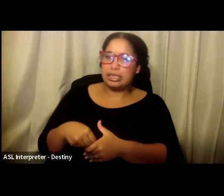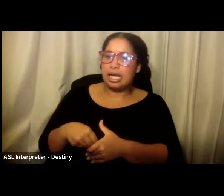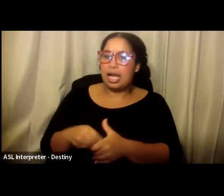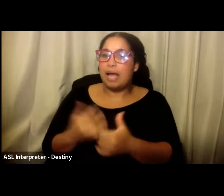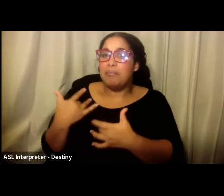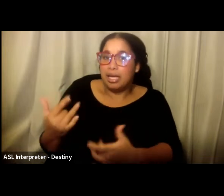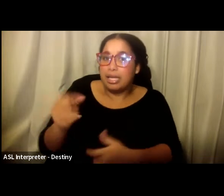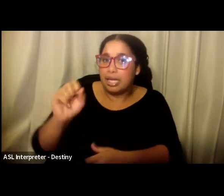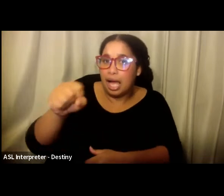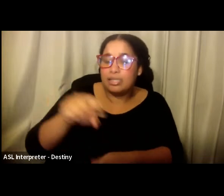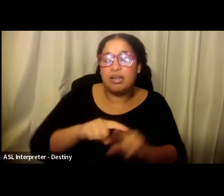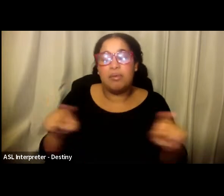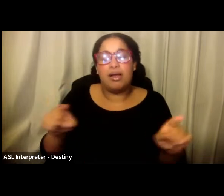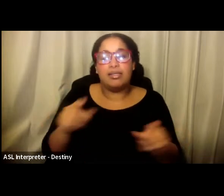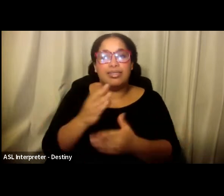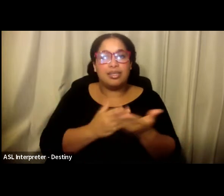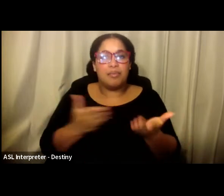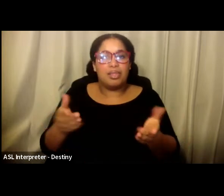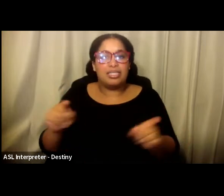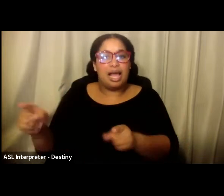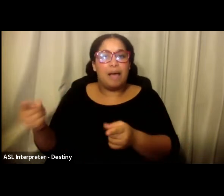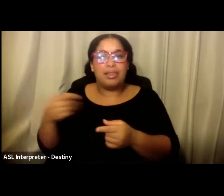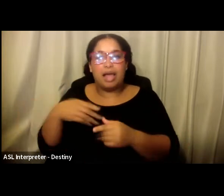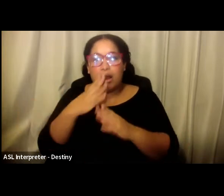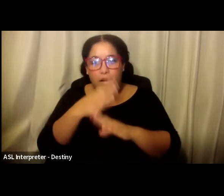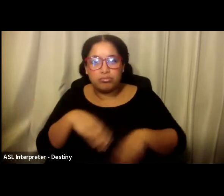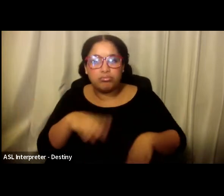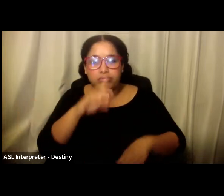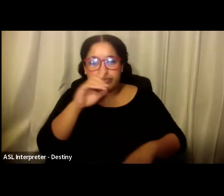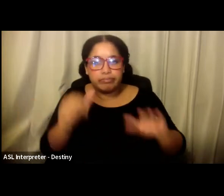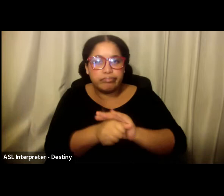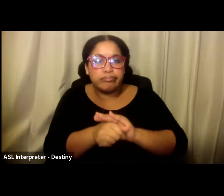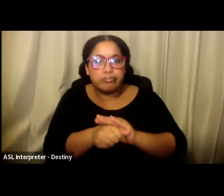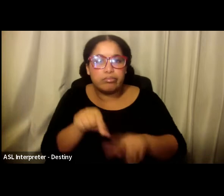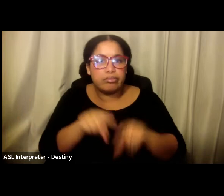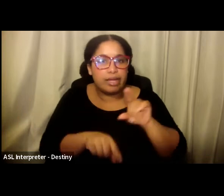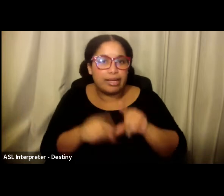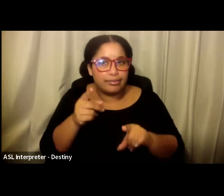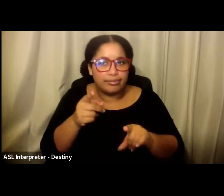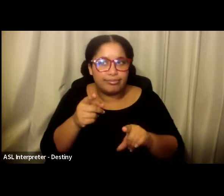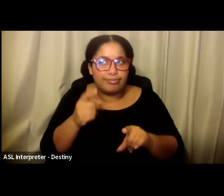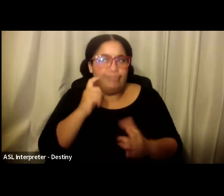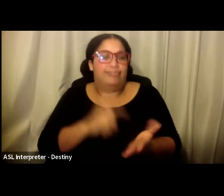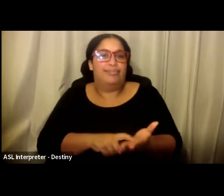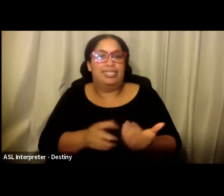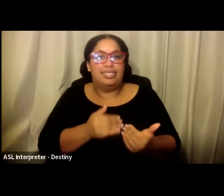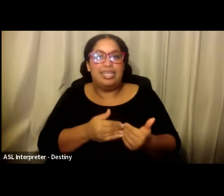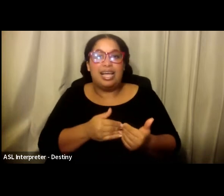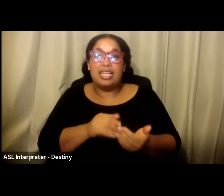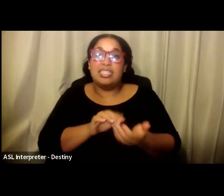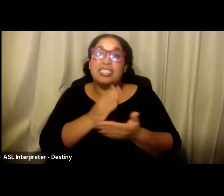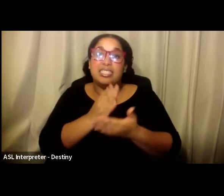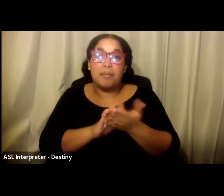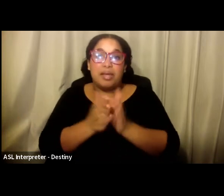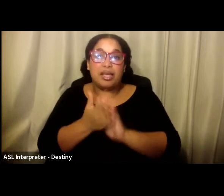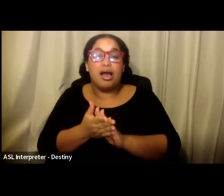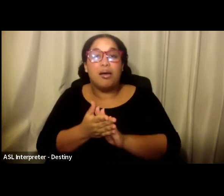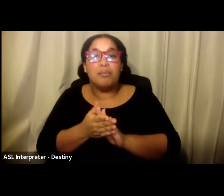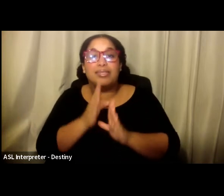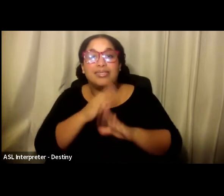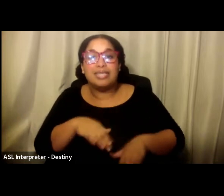part, it does. But there are things that can go on that are silent. And, you know, in some cases, silent killers like high blood